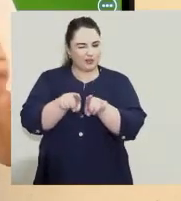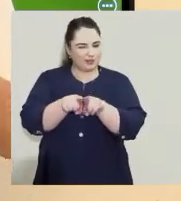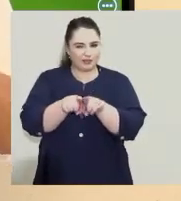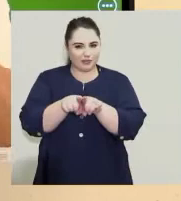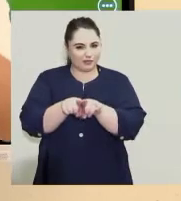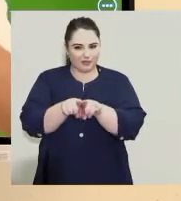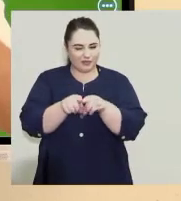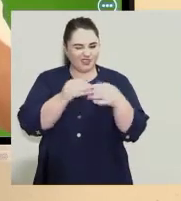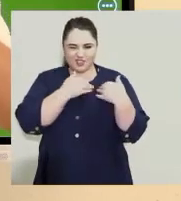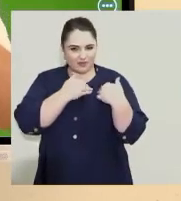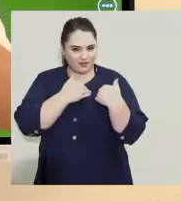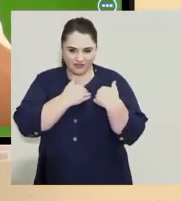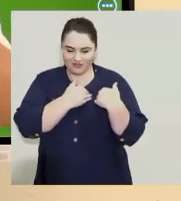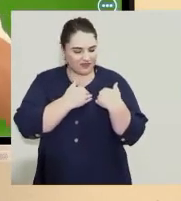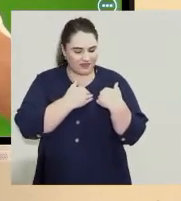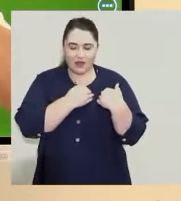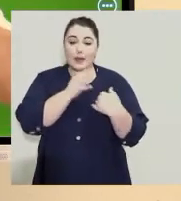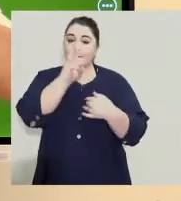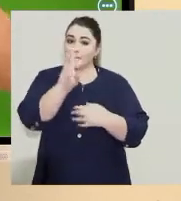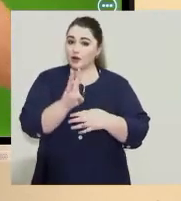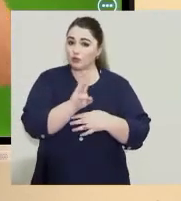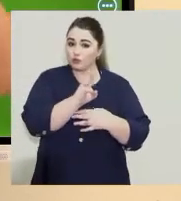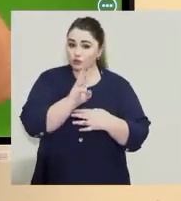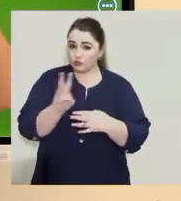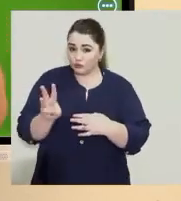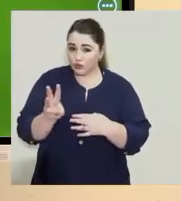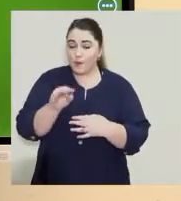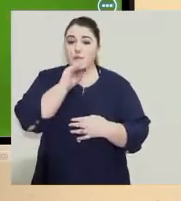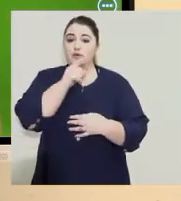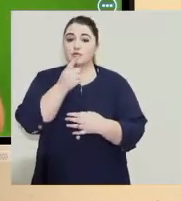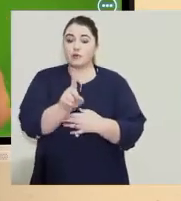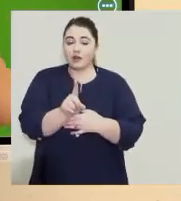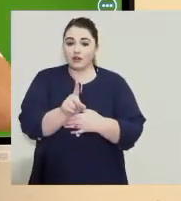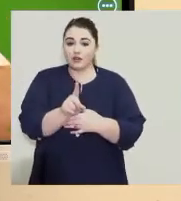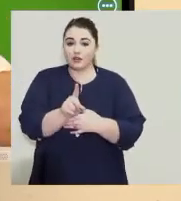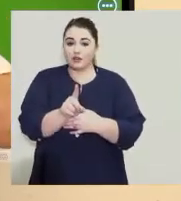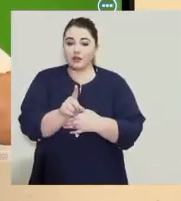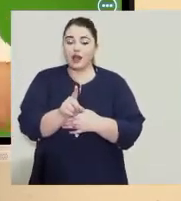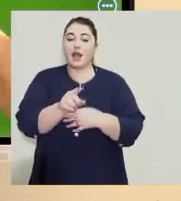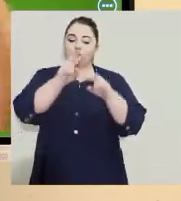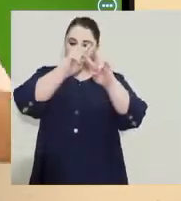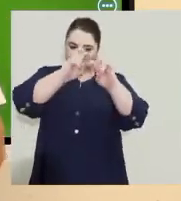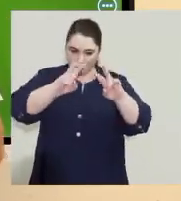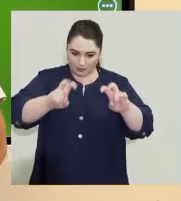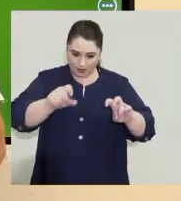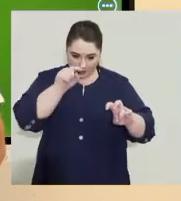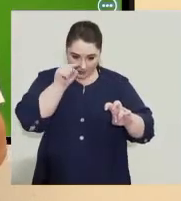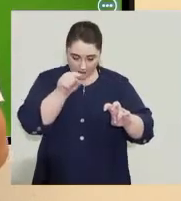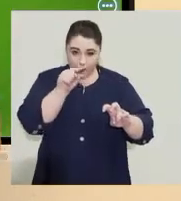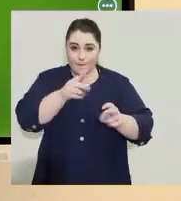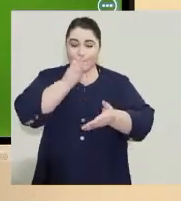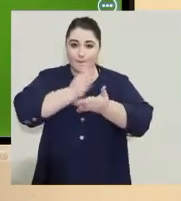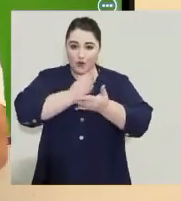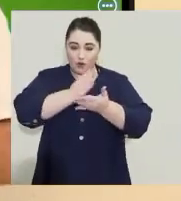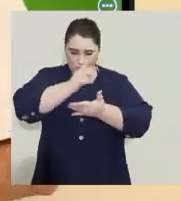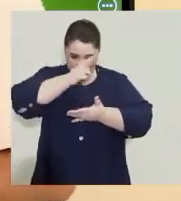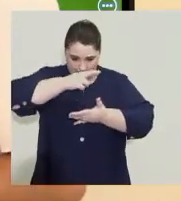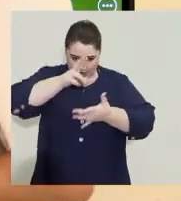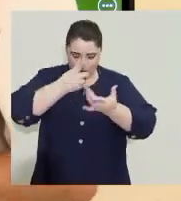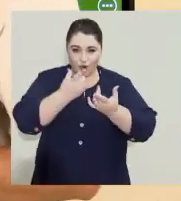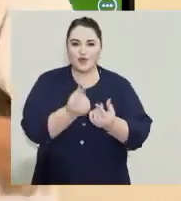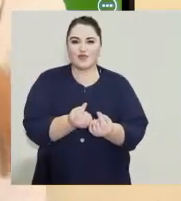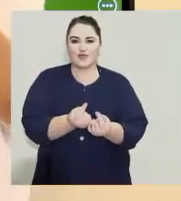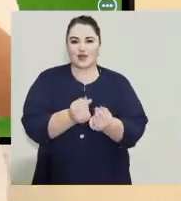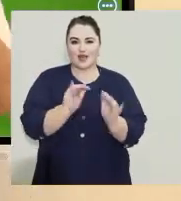this case. Precautions pertain to exactly an experiment, how to be sure that you're doing it right. So let's look at the